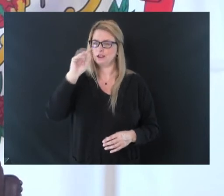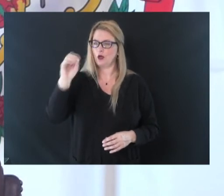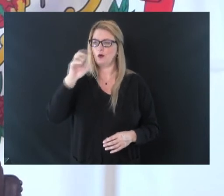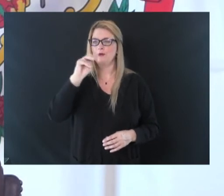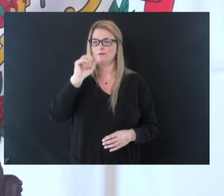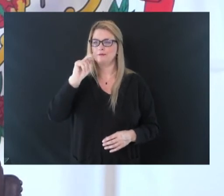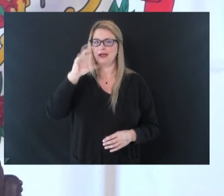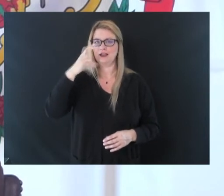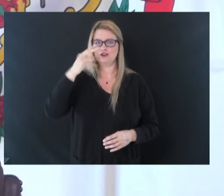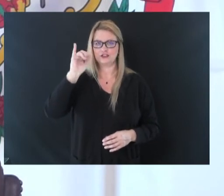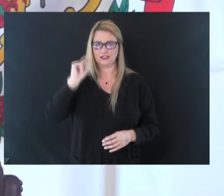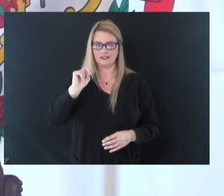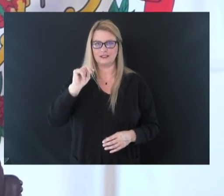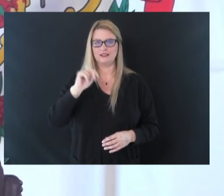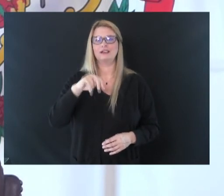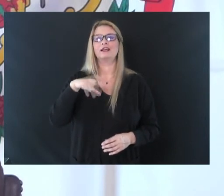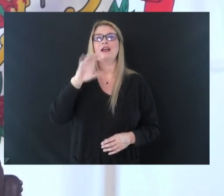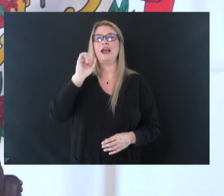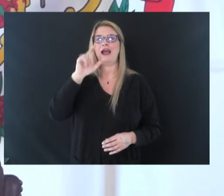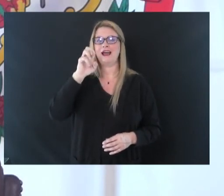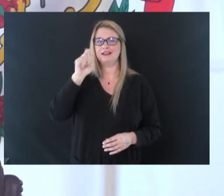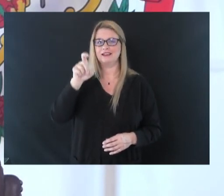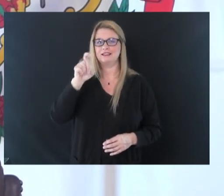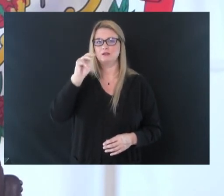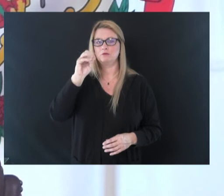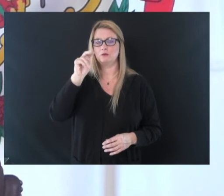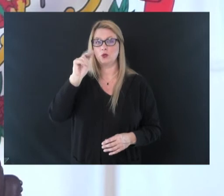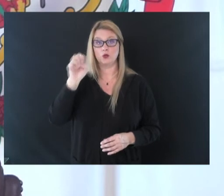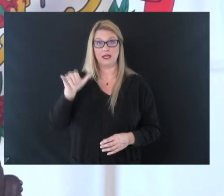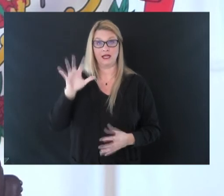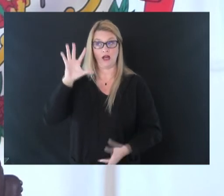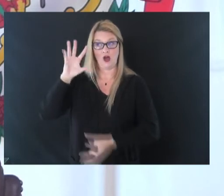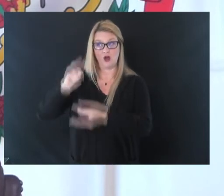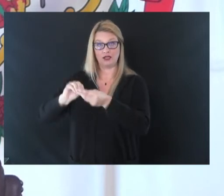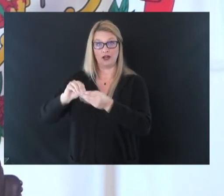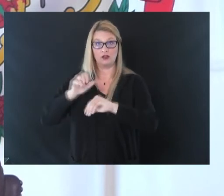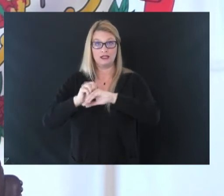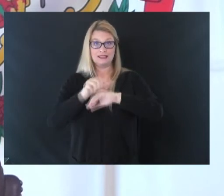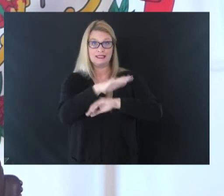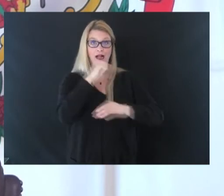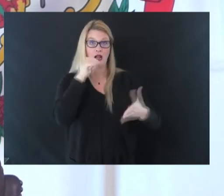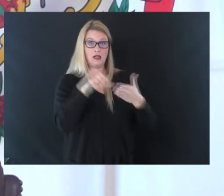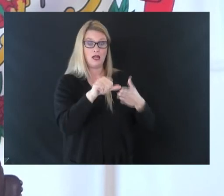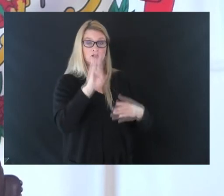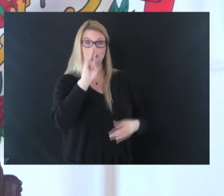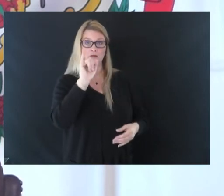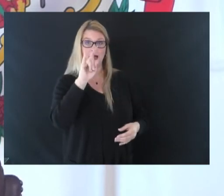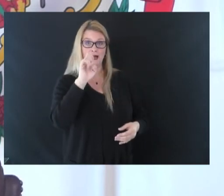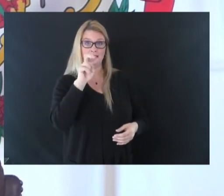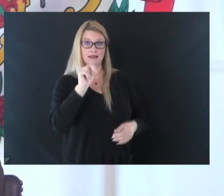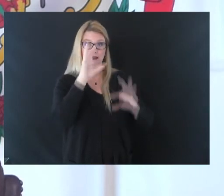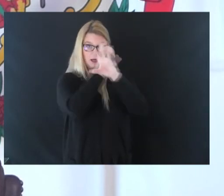David McKinley and Alex Mooney, in sending a letter to the Biden administration